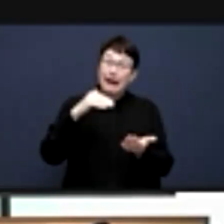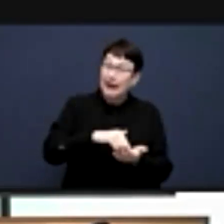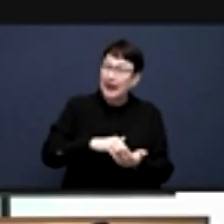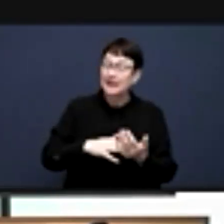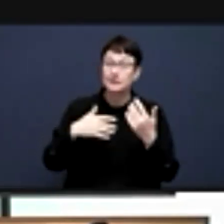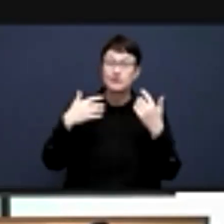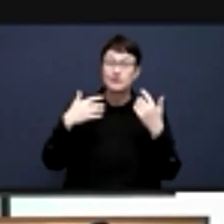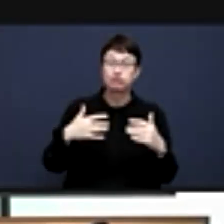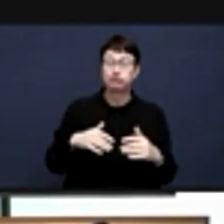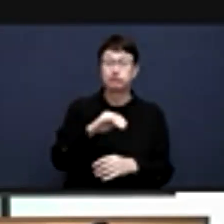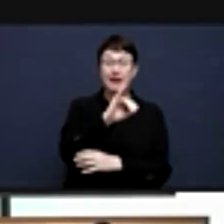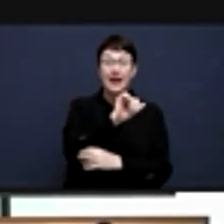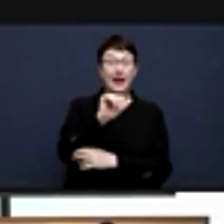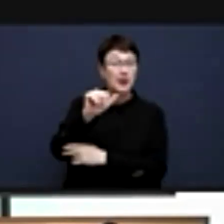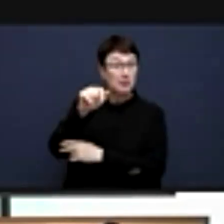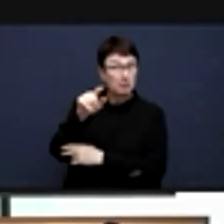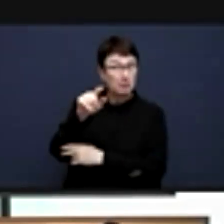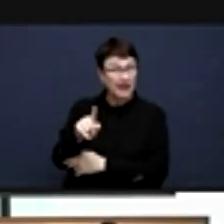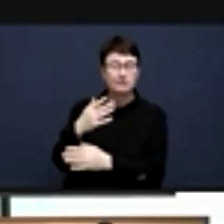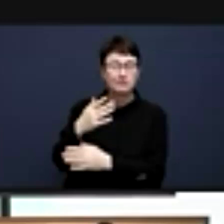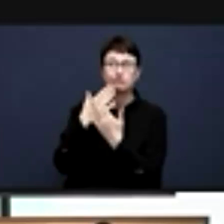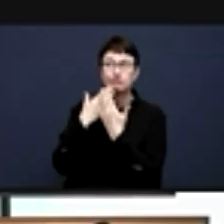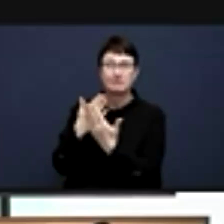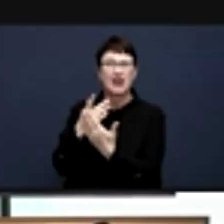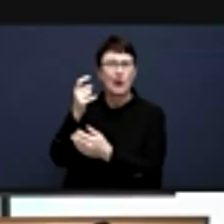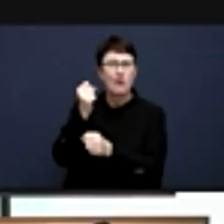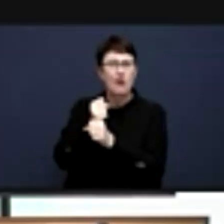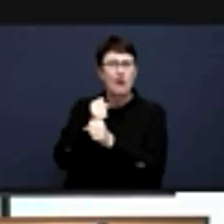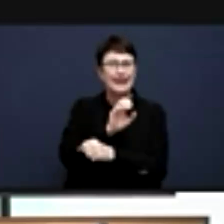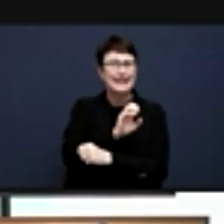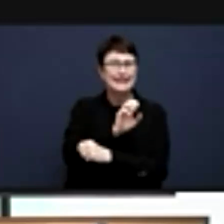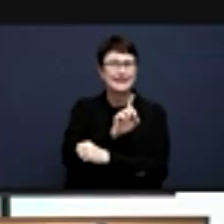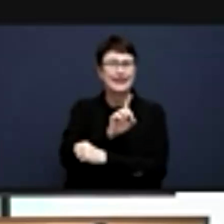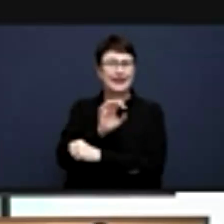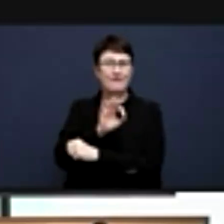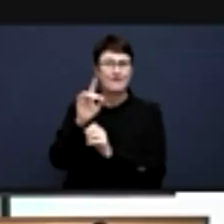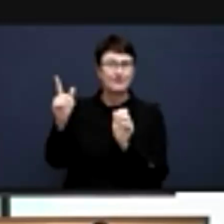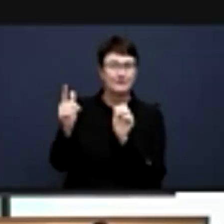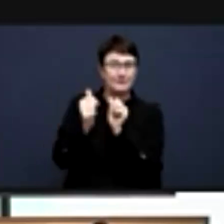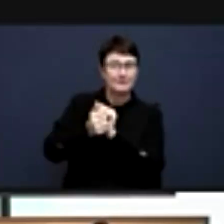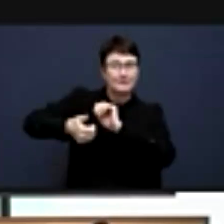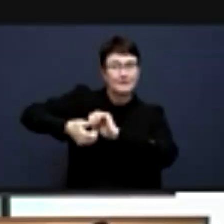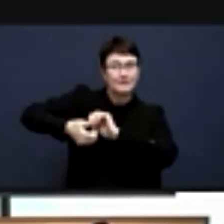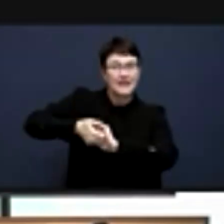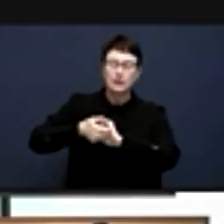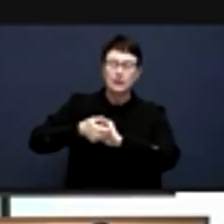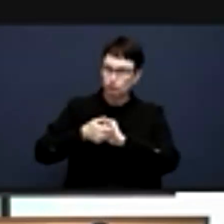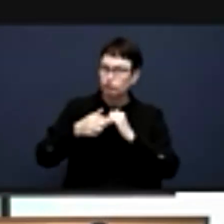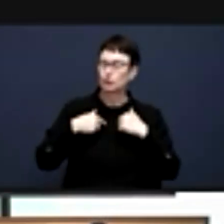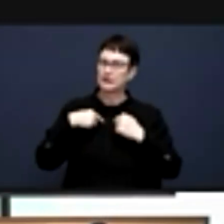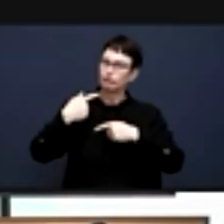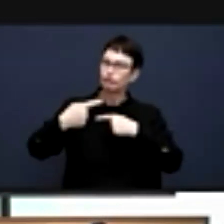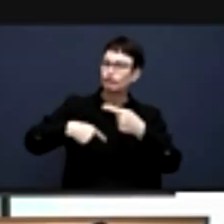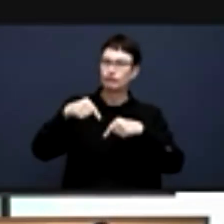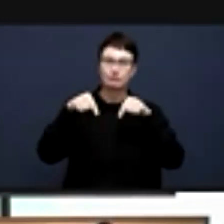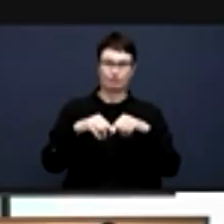to IAAP for partnering with us to celebrate the Web Accessibility Directive. My name is Alejandro